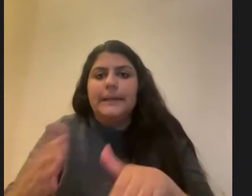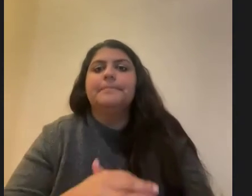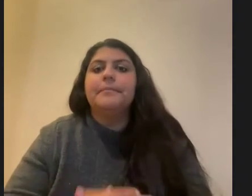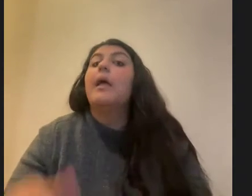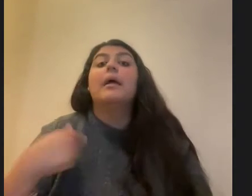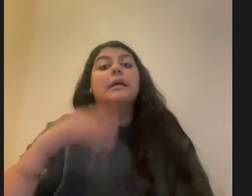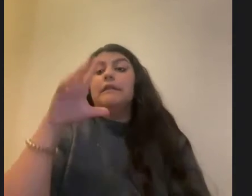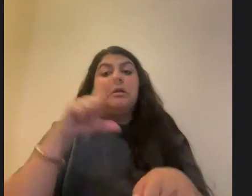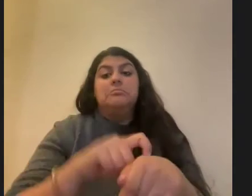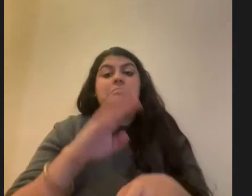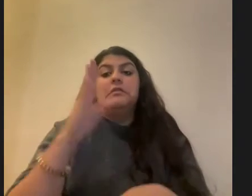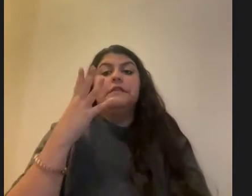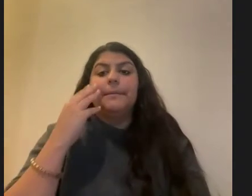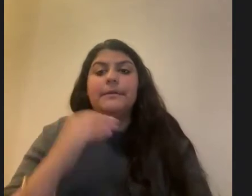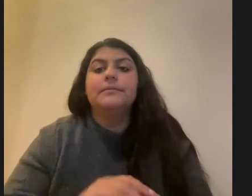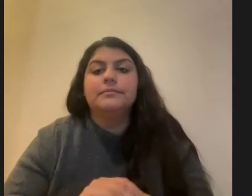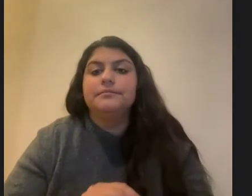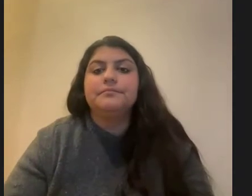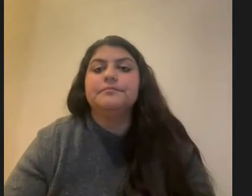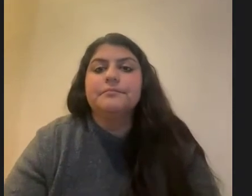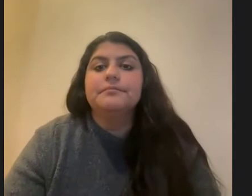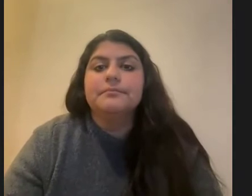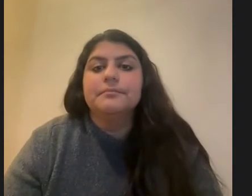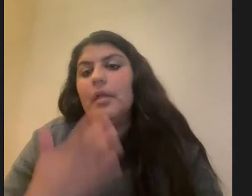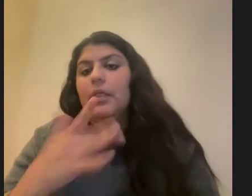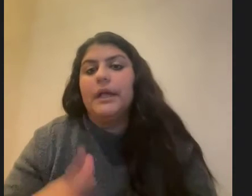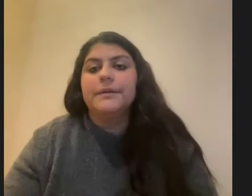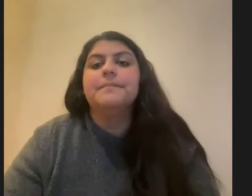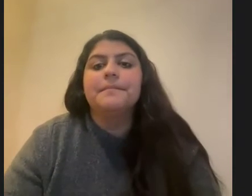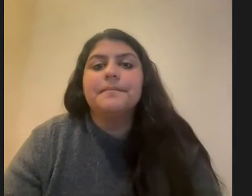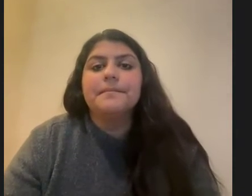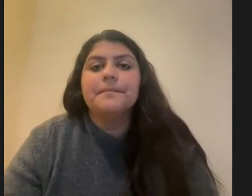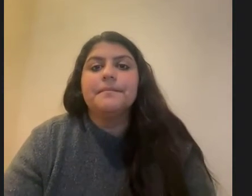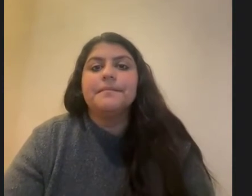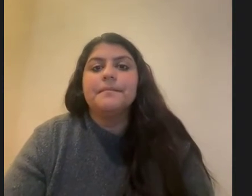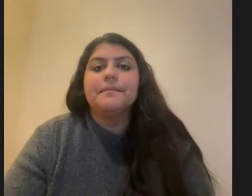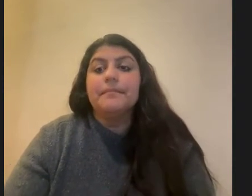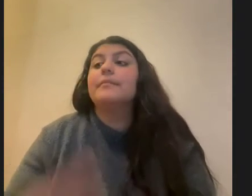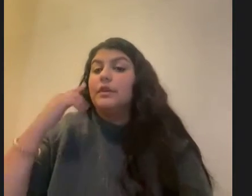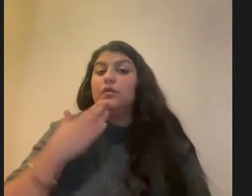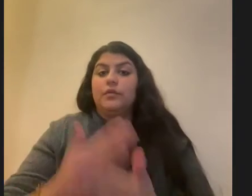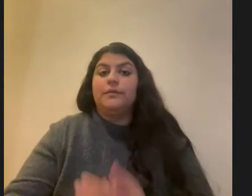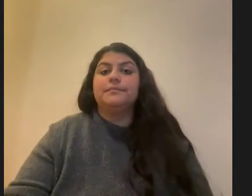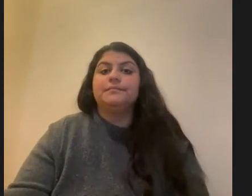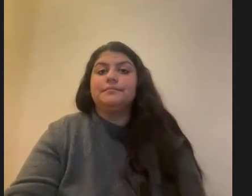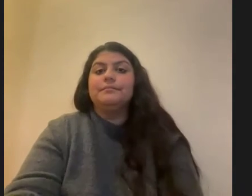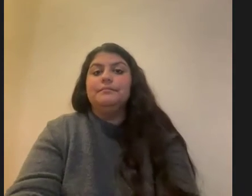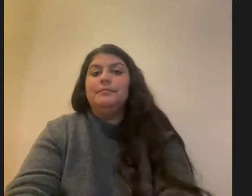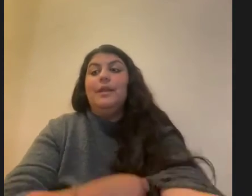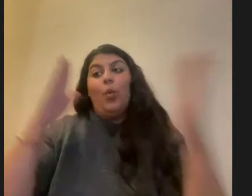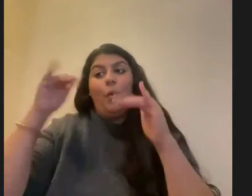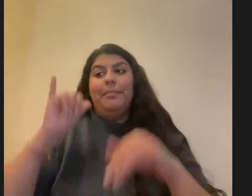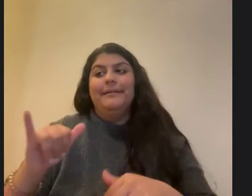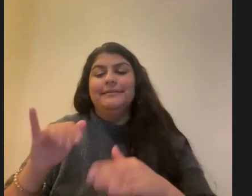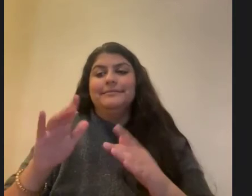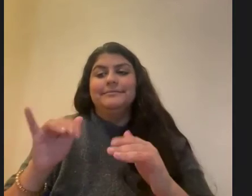bit, so I haven't experienced that, thankfully. Sounds good. That's good. I hope it stays that way. Yeah,